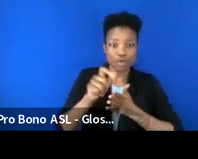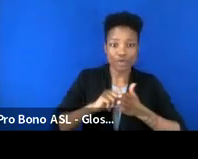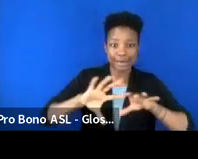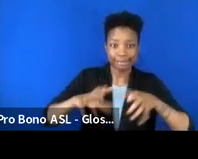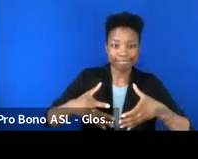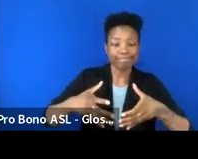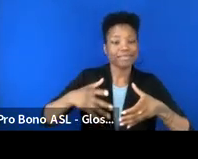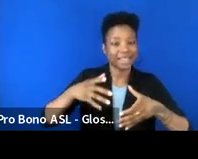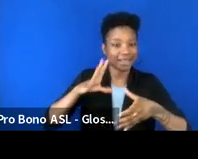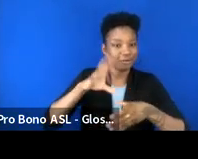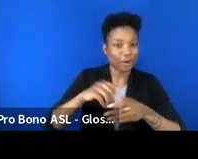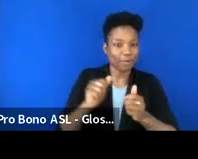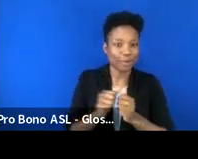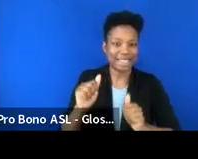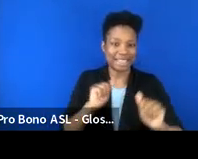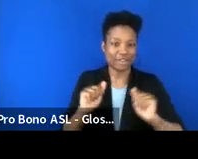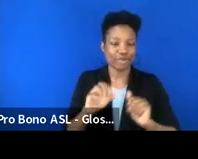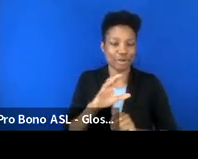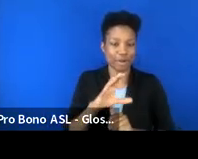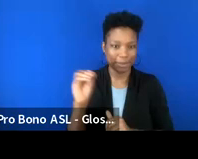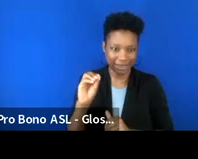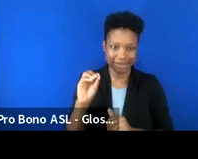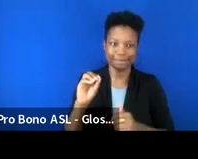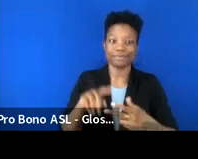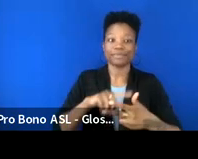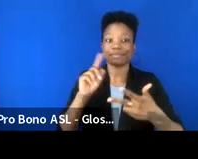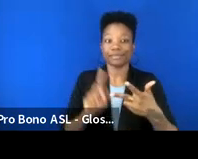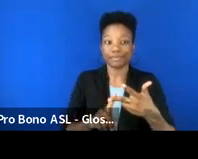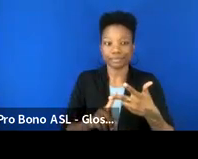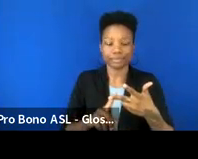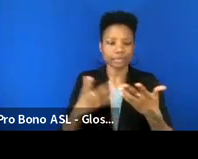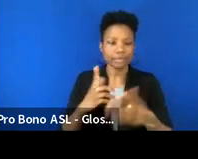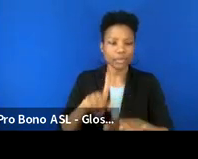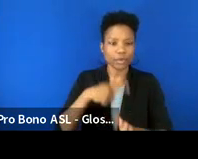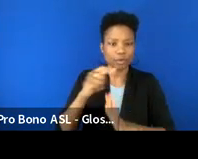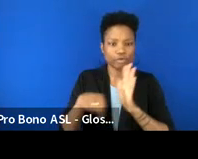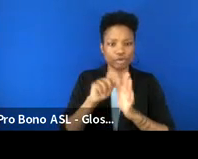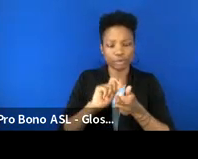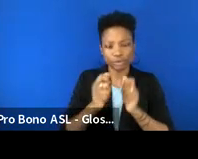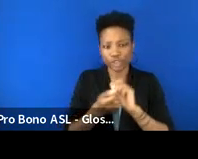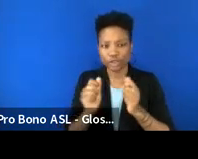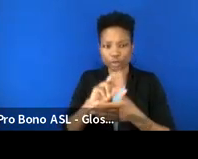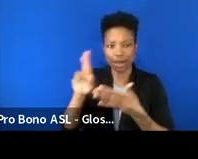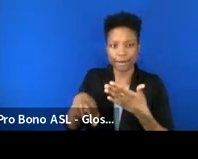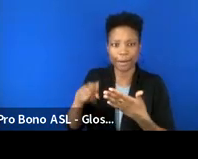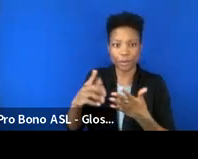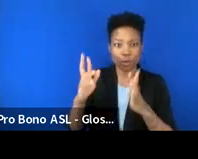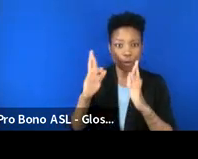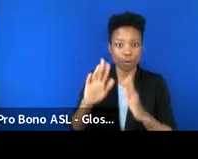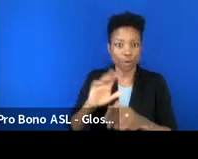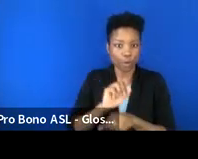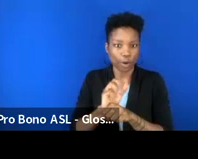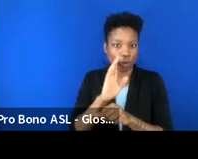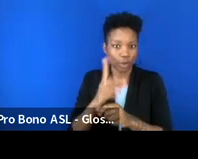number two. Number three, what is a long-term change or outcome that you hope your work achieves? Some